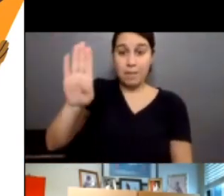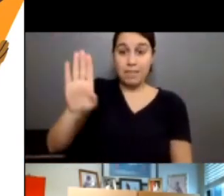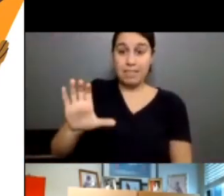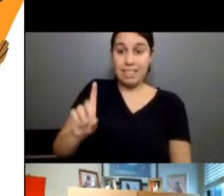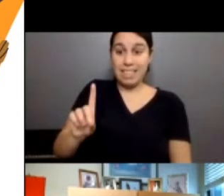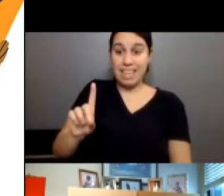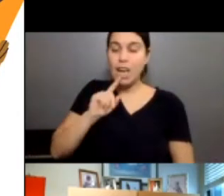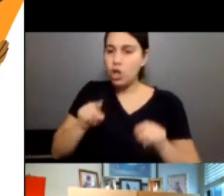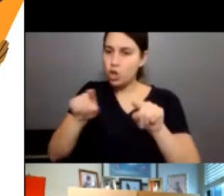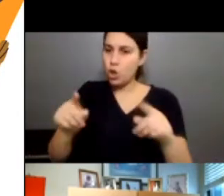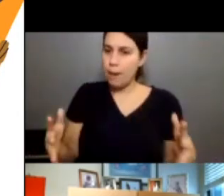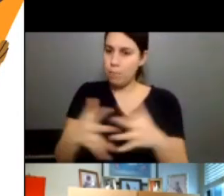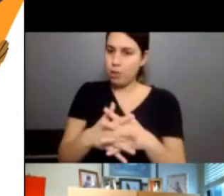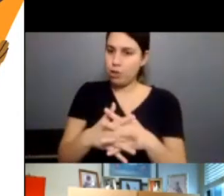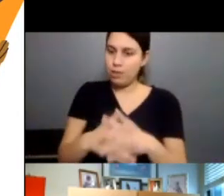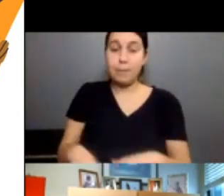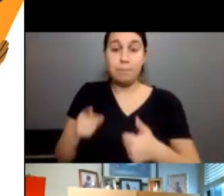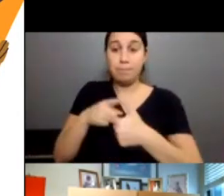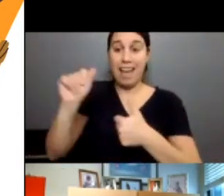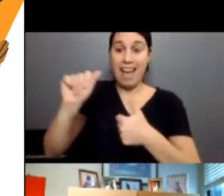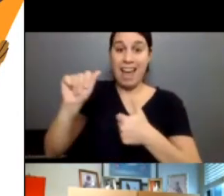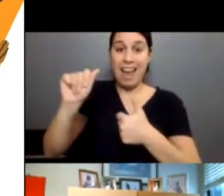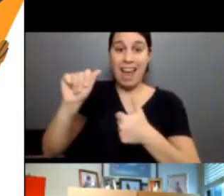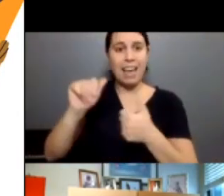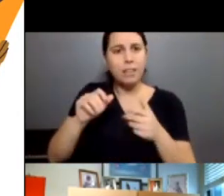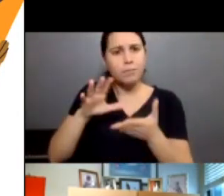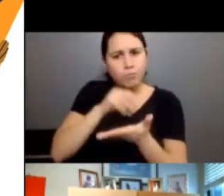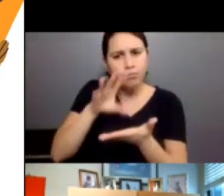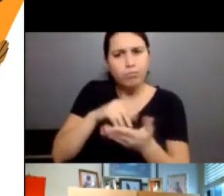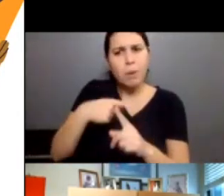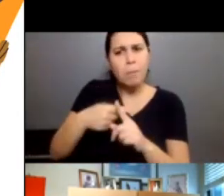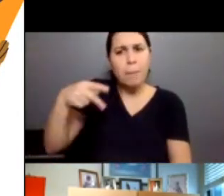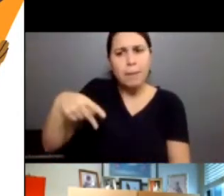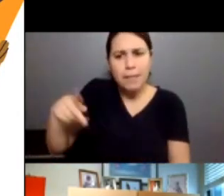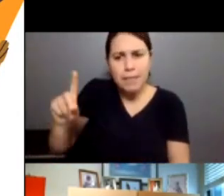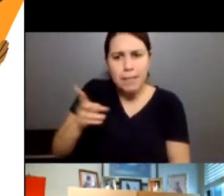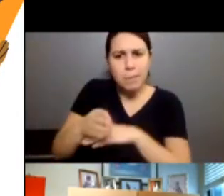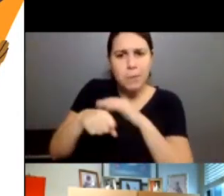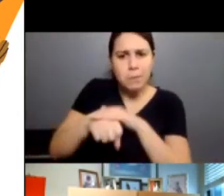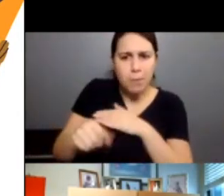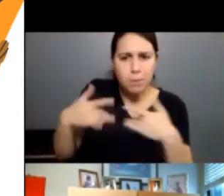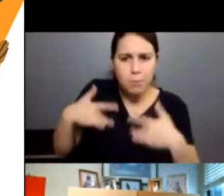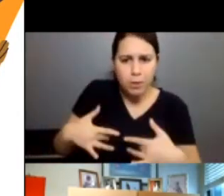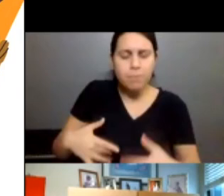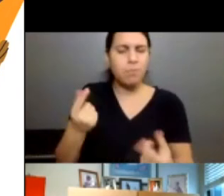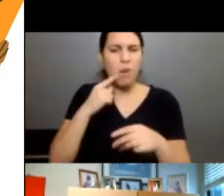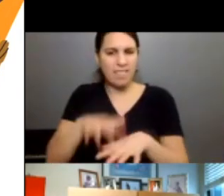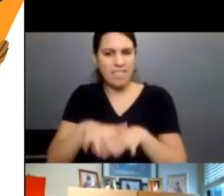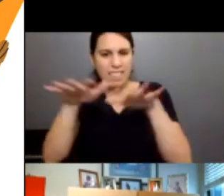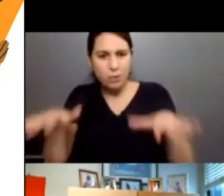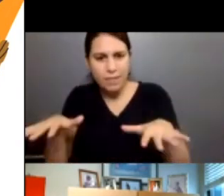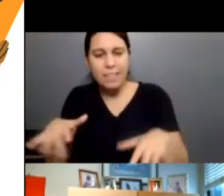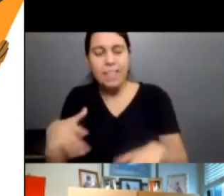pregnancy. Session A focus on learning about postpartum depression, learning the differences between baby blues and